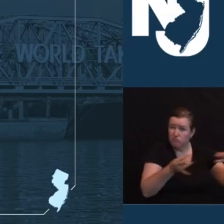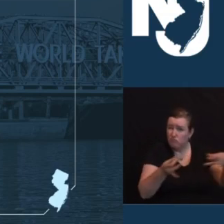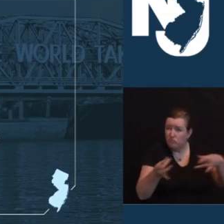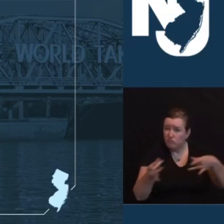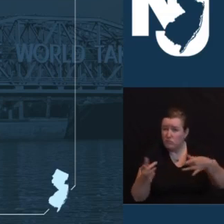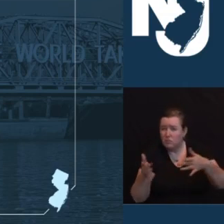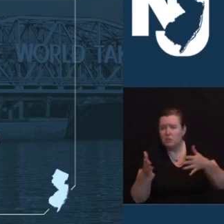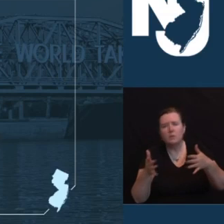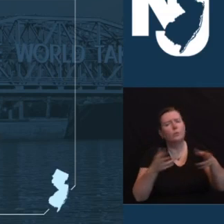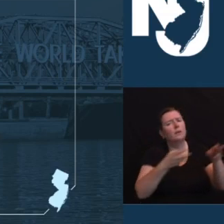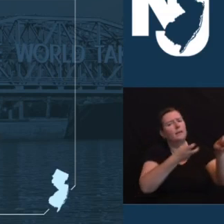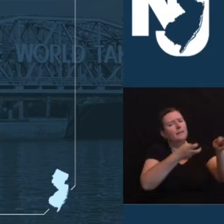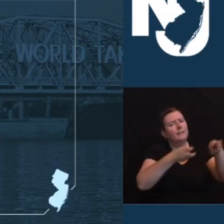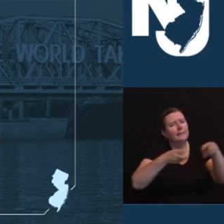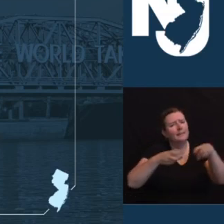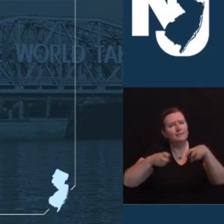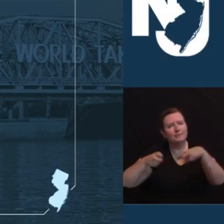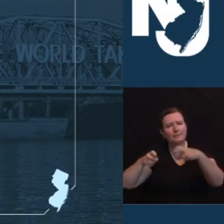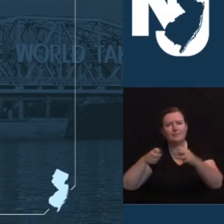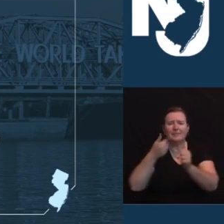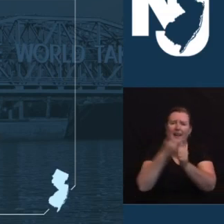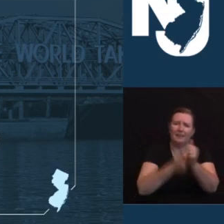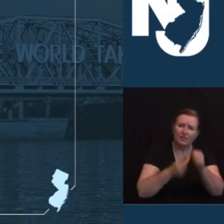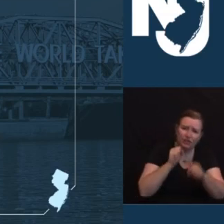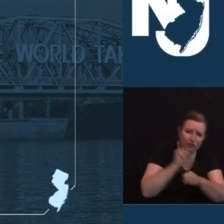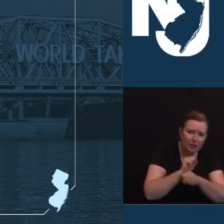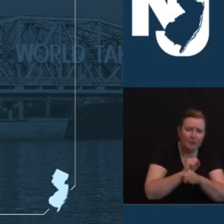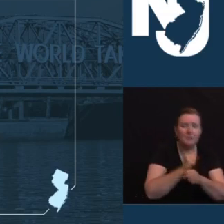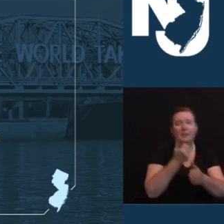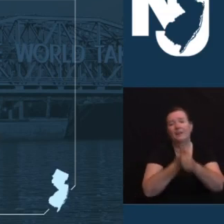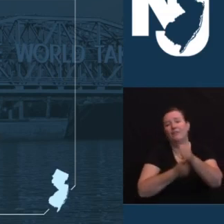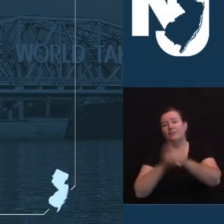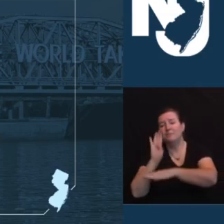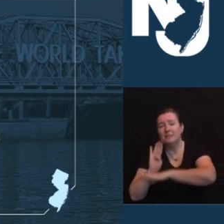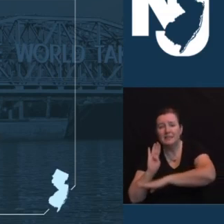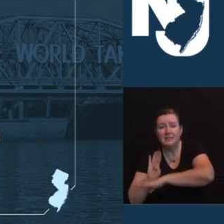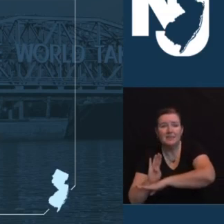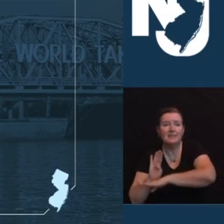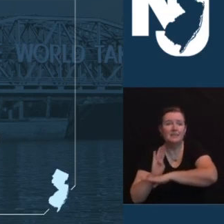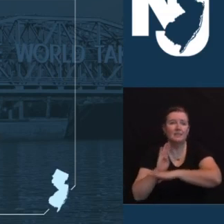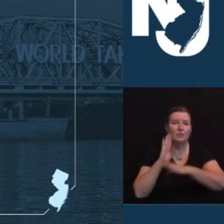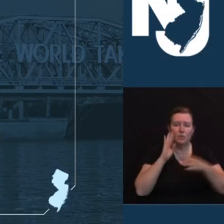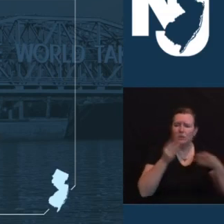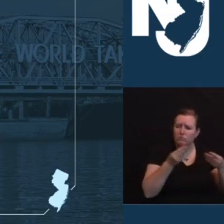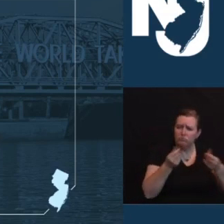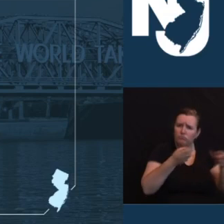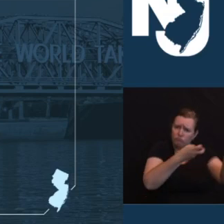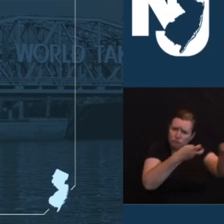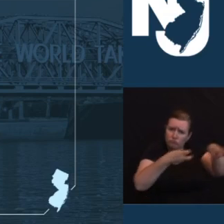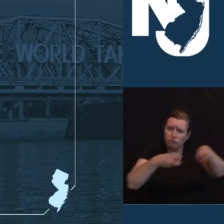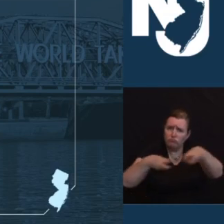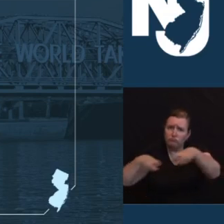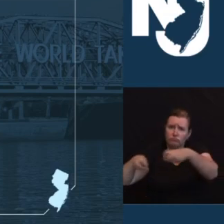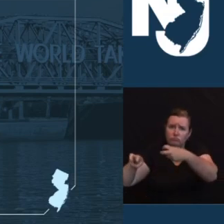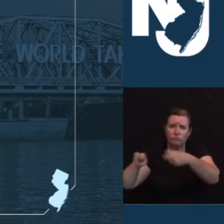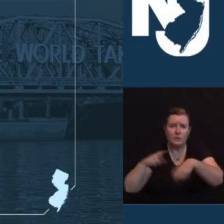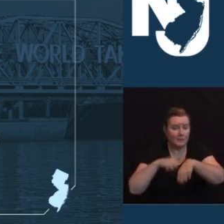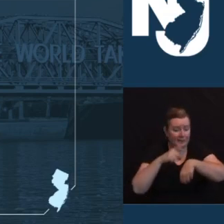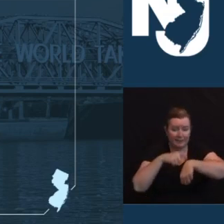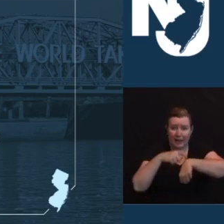every proprietor, every worker. And the clock has almost run out for the moment. So when you heard what the president said the other